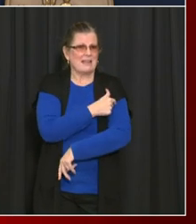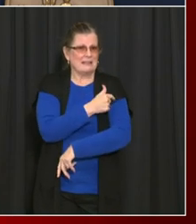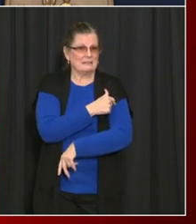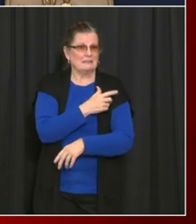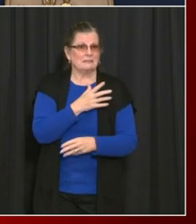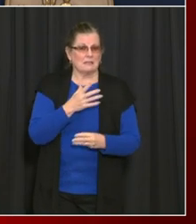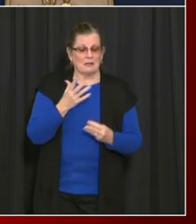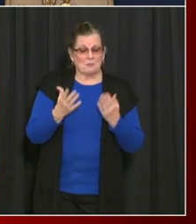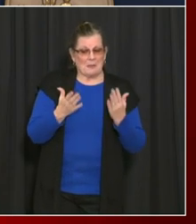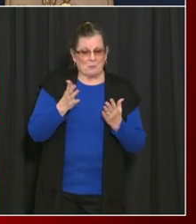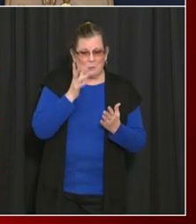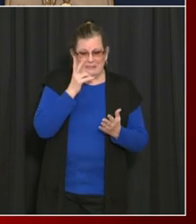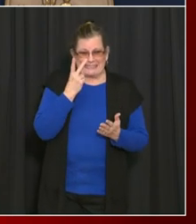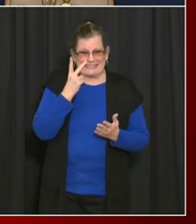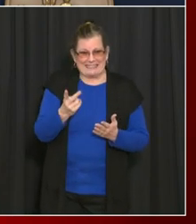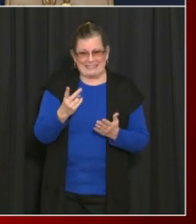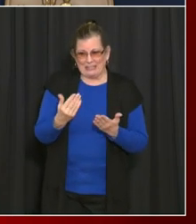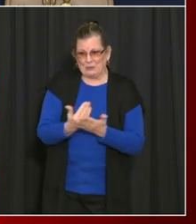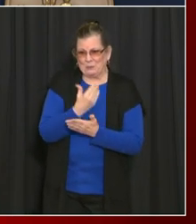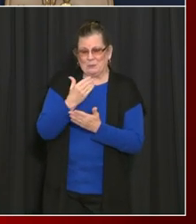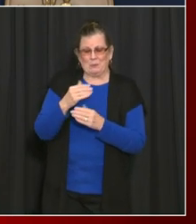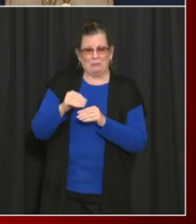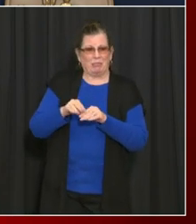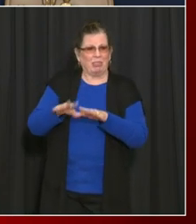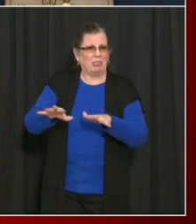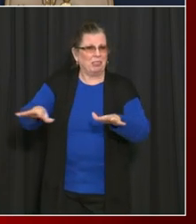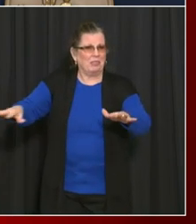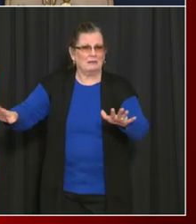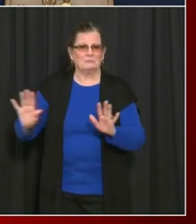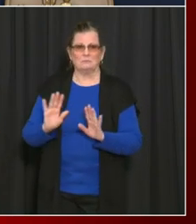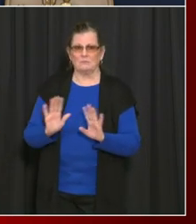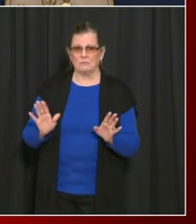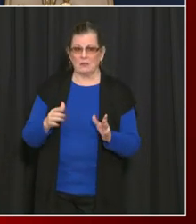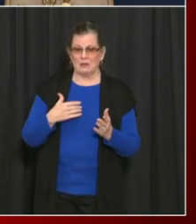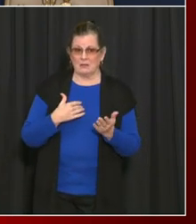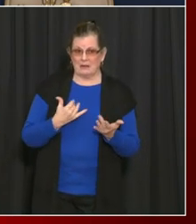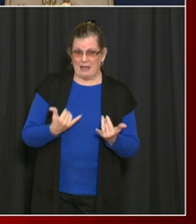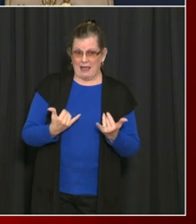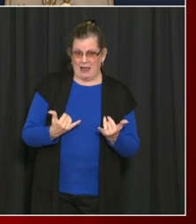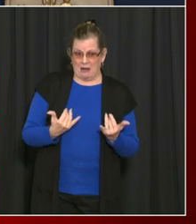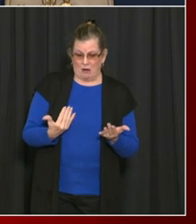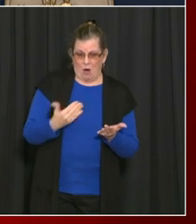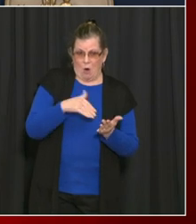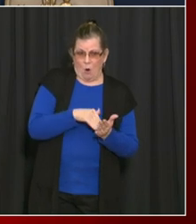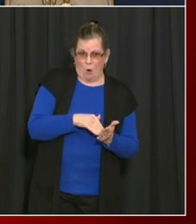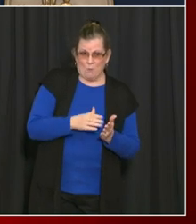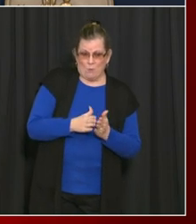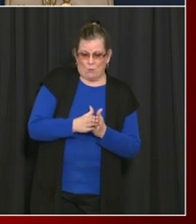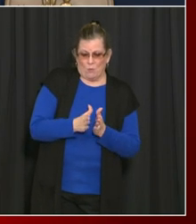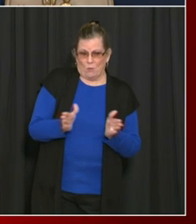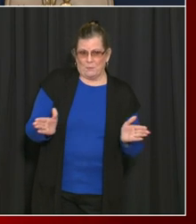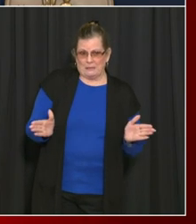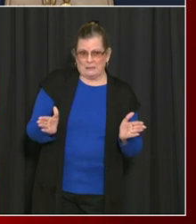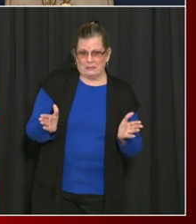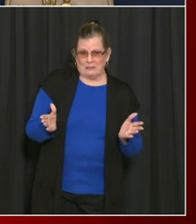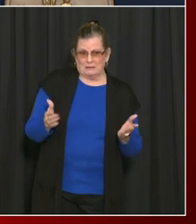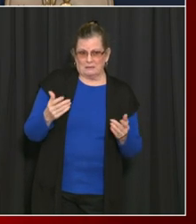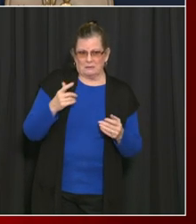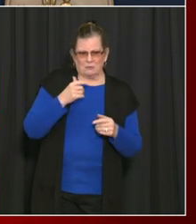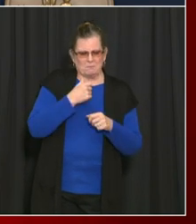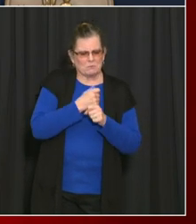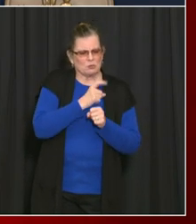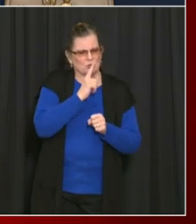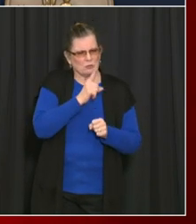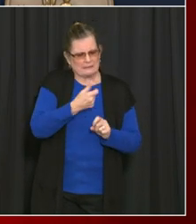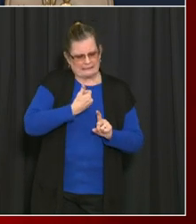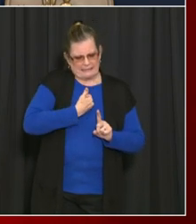infections. So as we begin reopening, it cannot be said enough that every single one of us has a role to play in protecting ourselves and